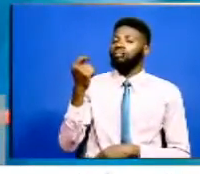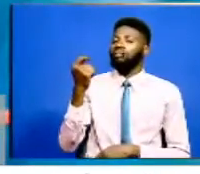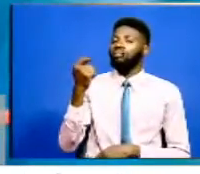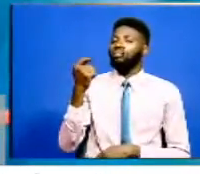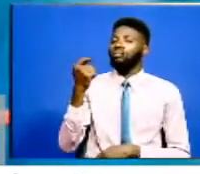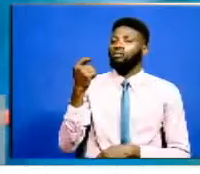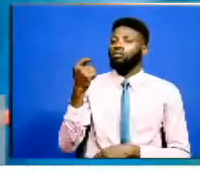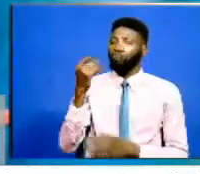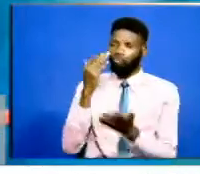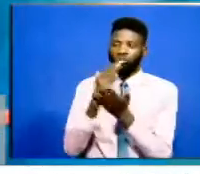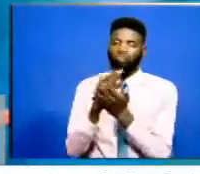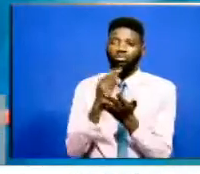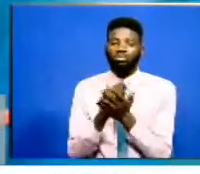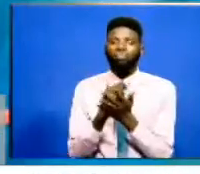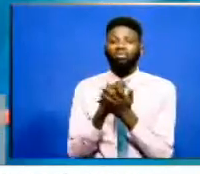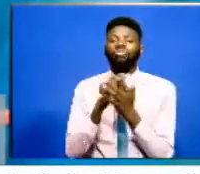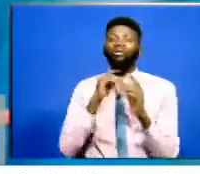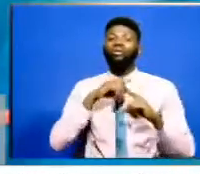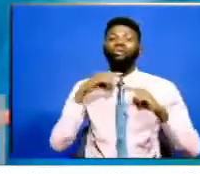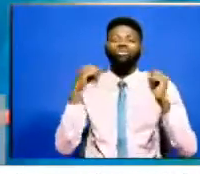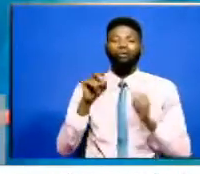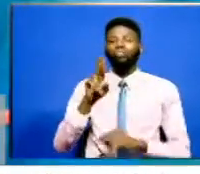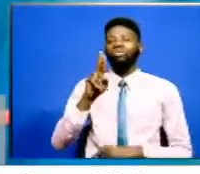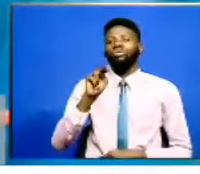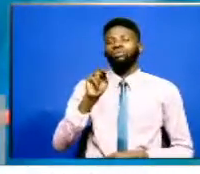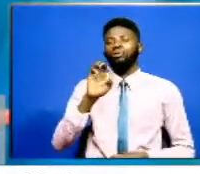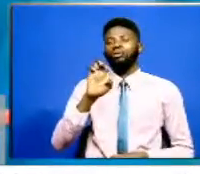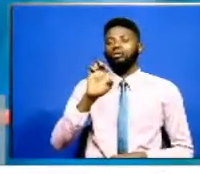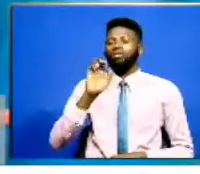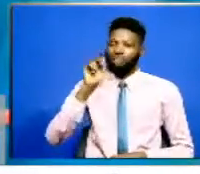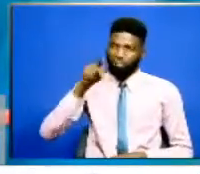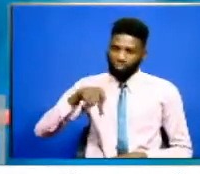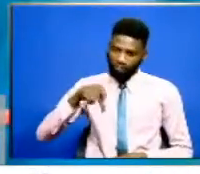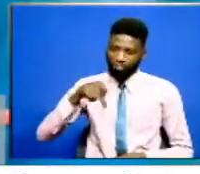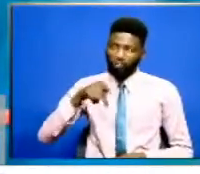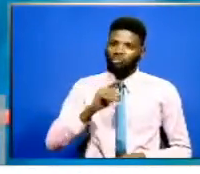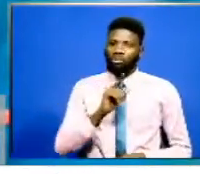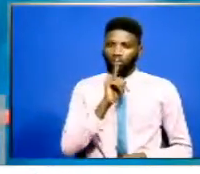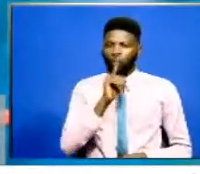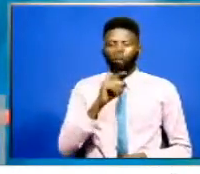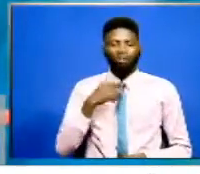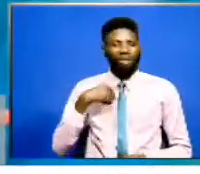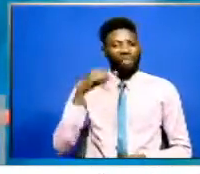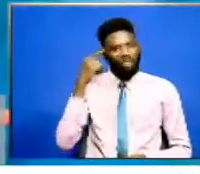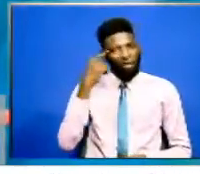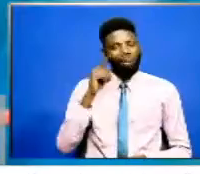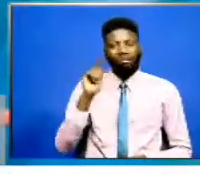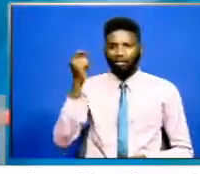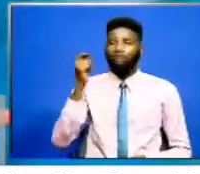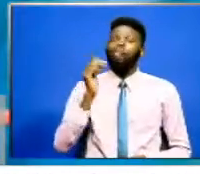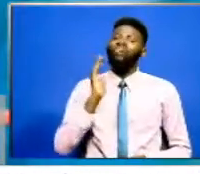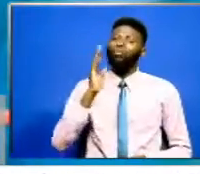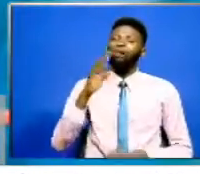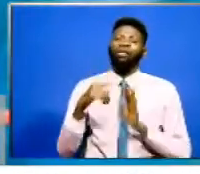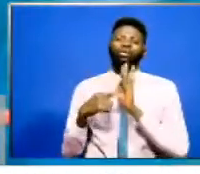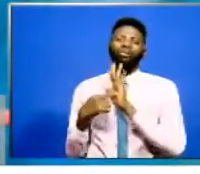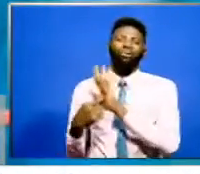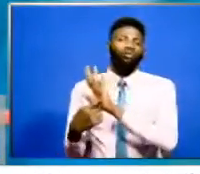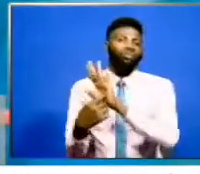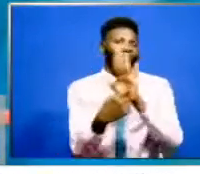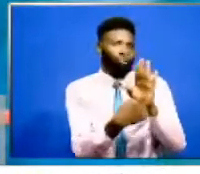the host of for the United Nations Environment Program. So I think Kenya will demonstrate once